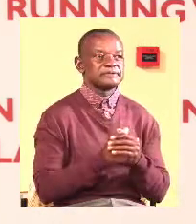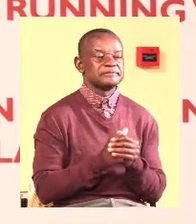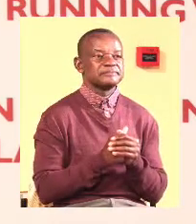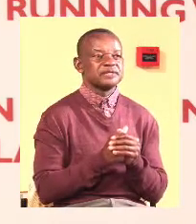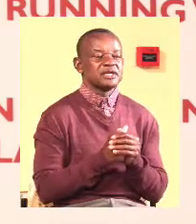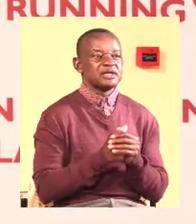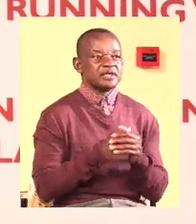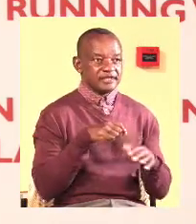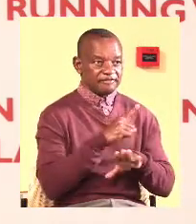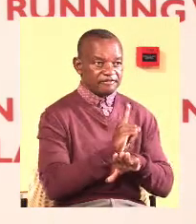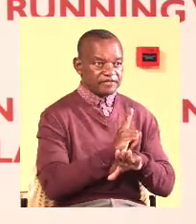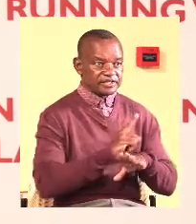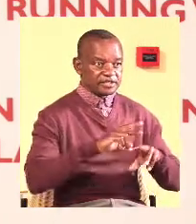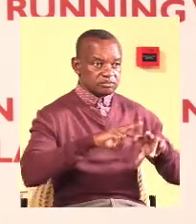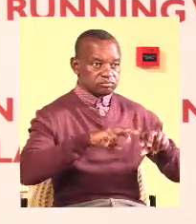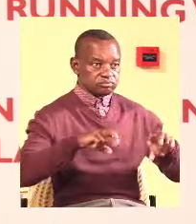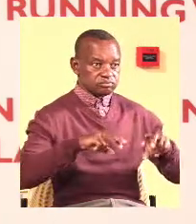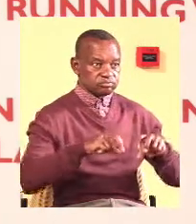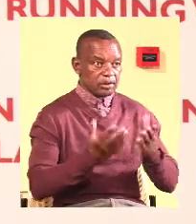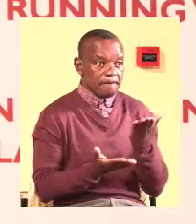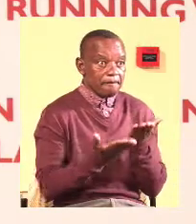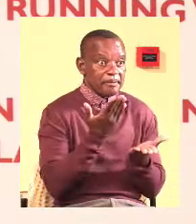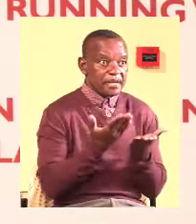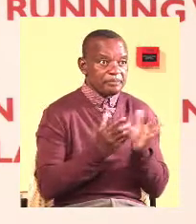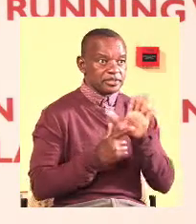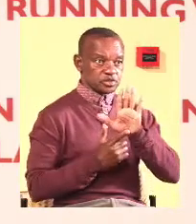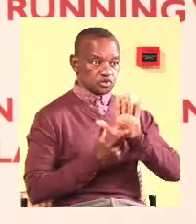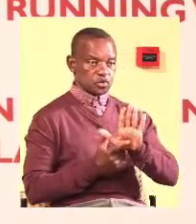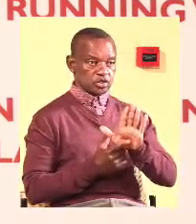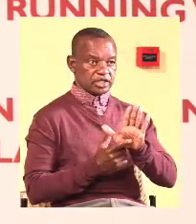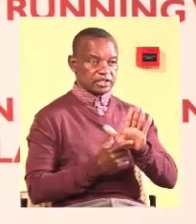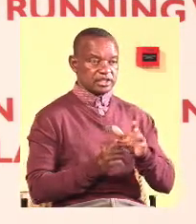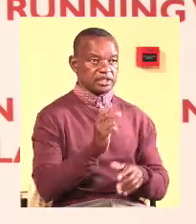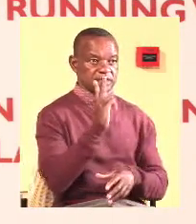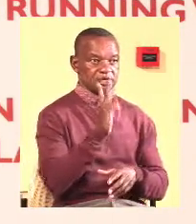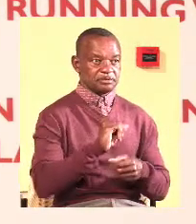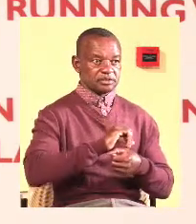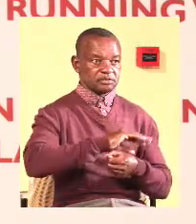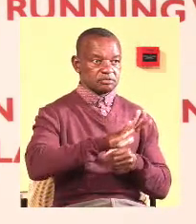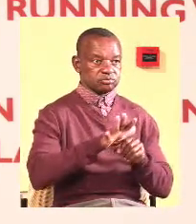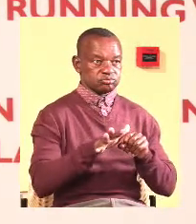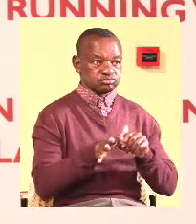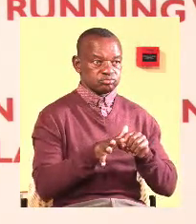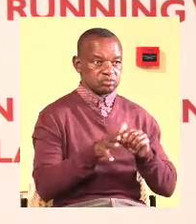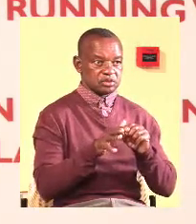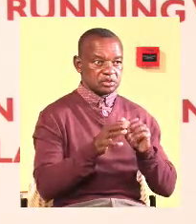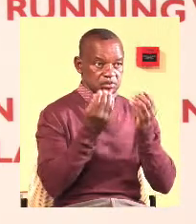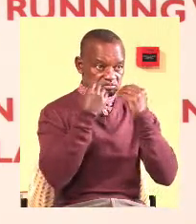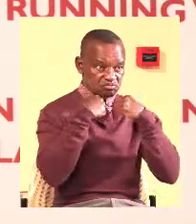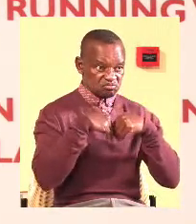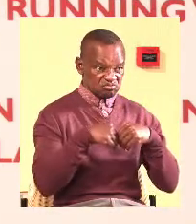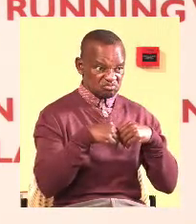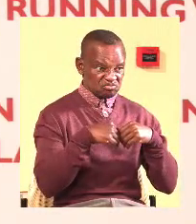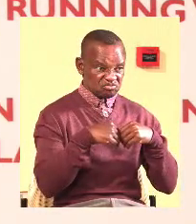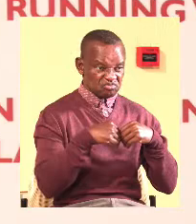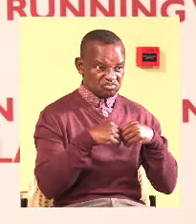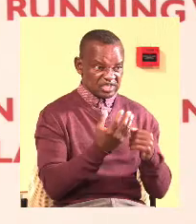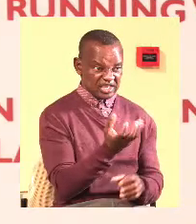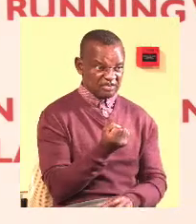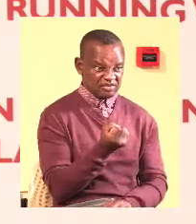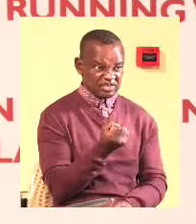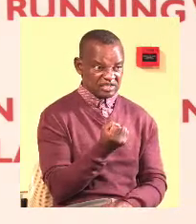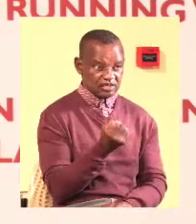negative. So it's like on a regular basis, and I think when I was listening to Dr.